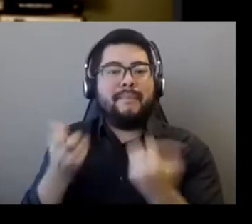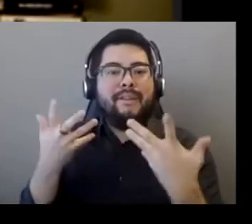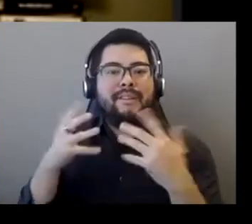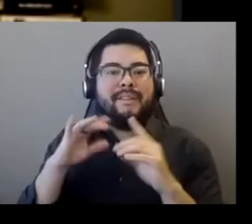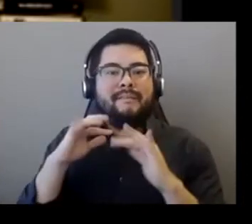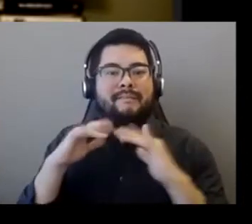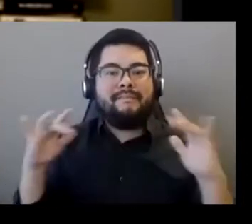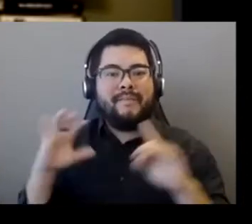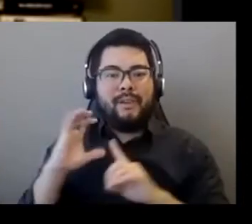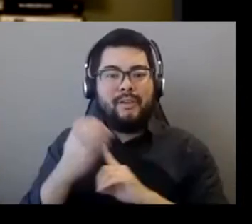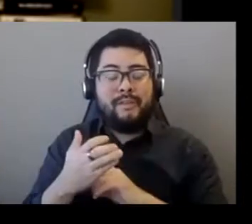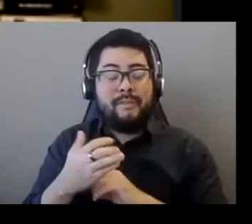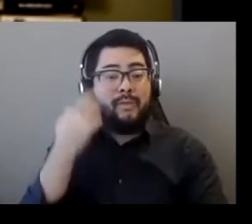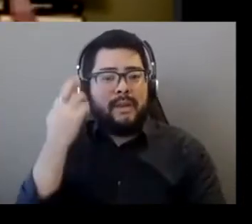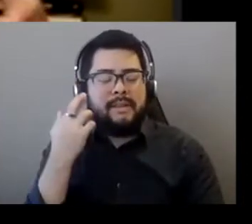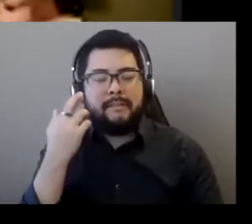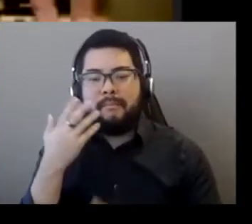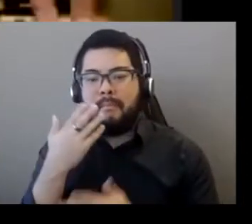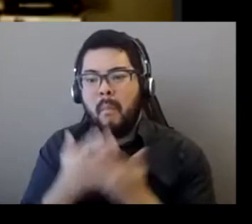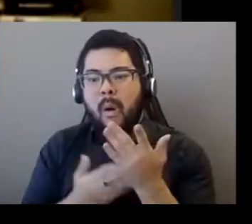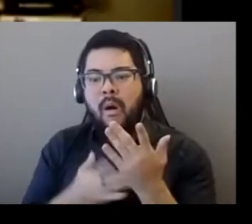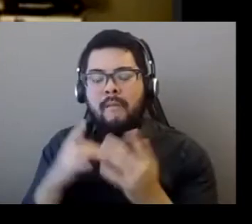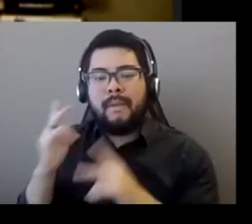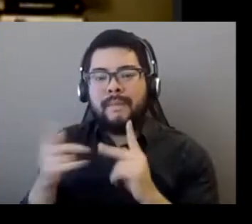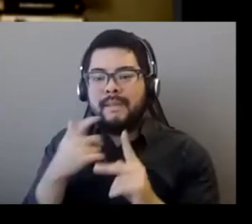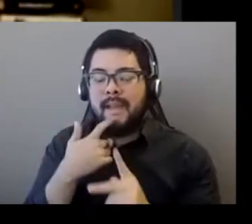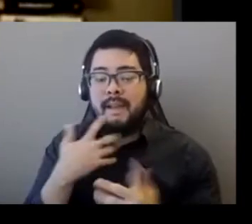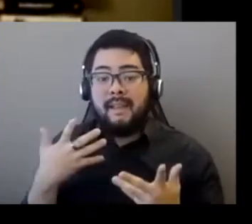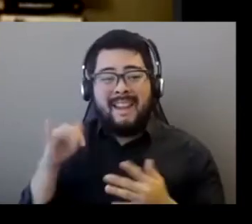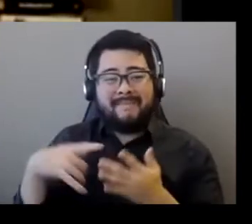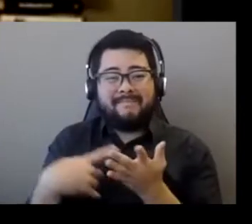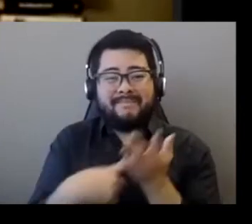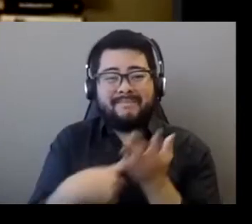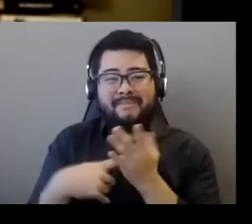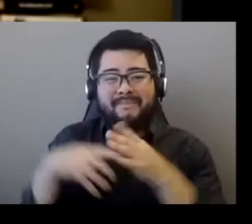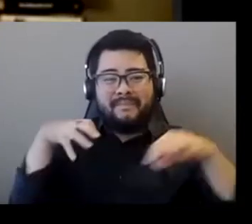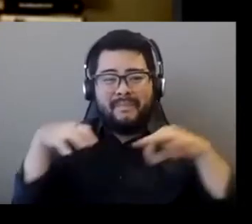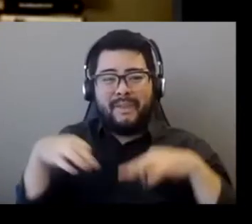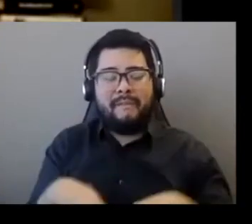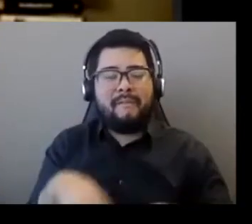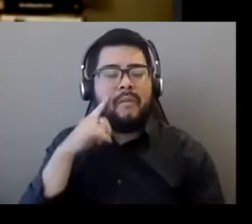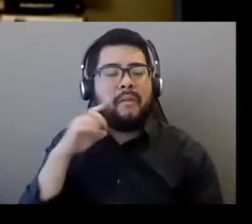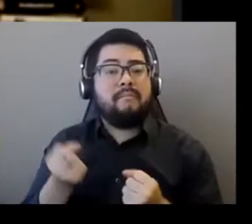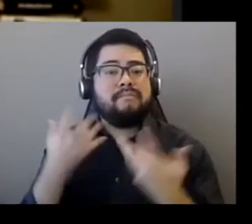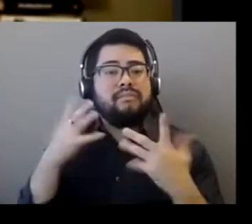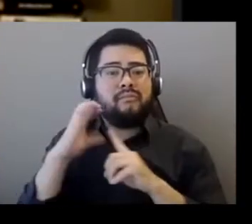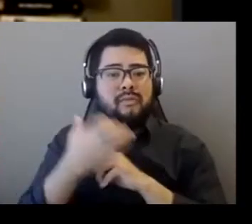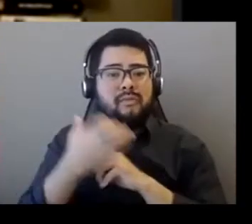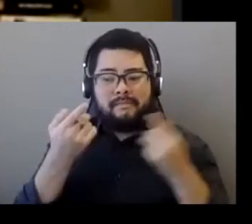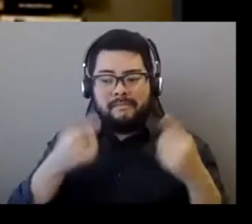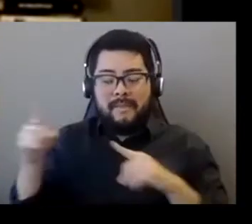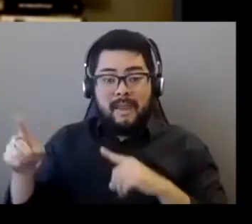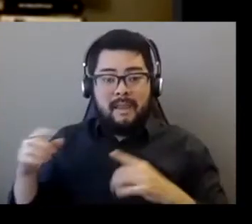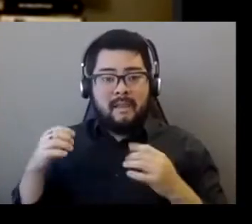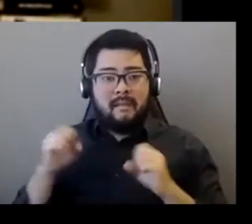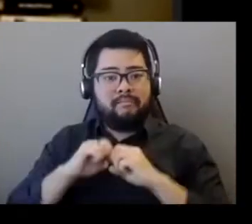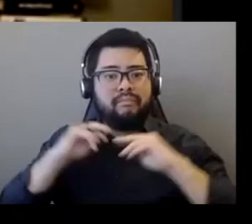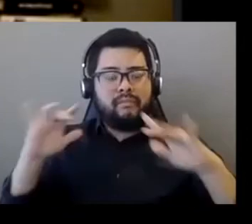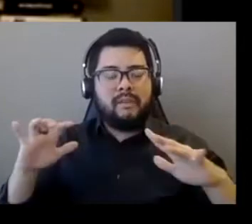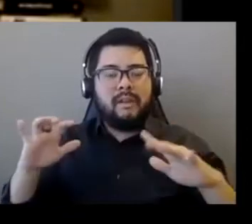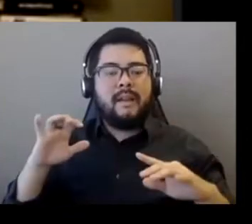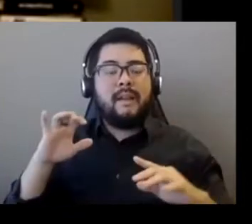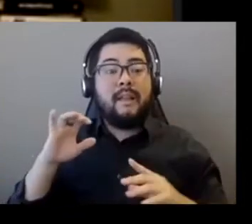of the argument being made was that this discourse of multiculturalism that had emerged was overwhelming